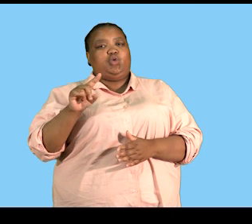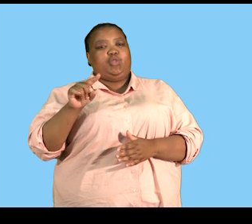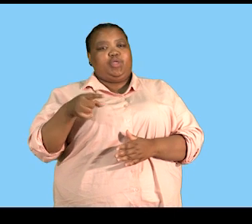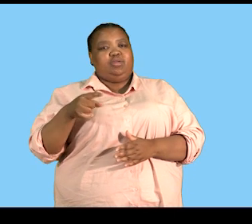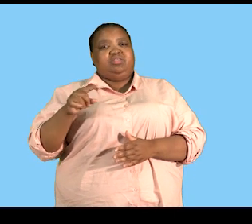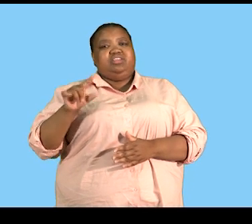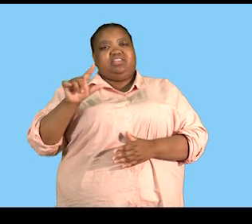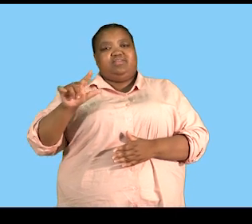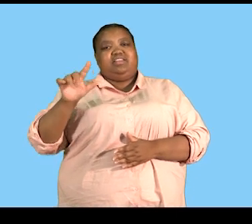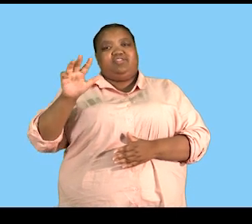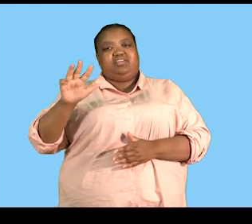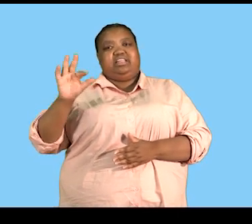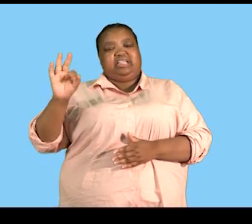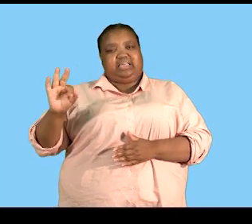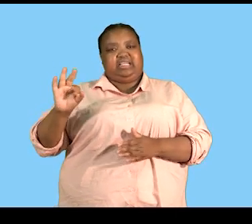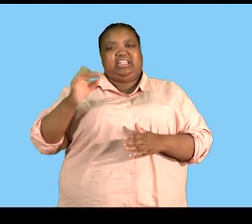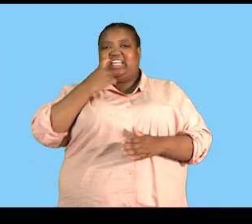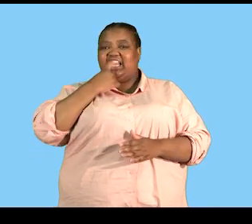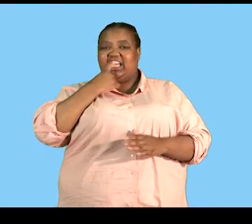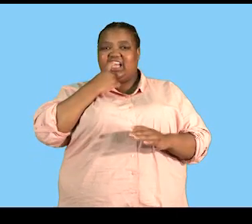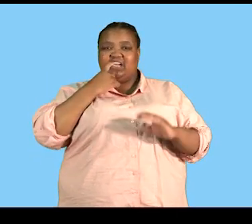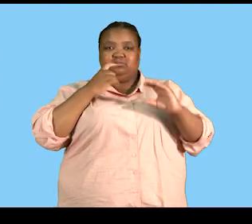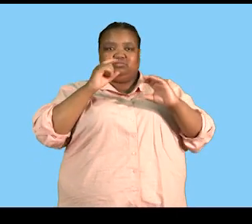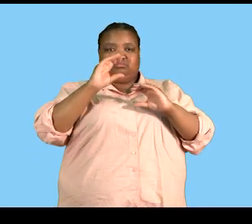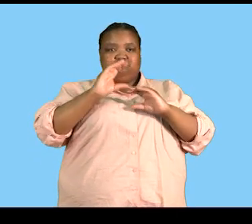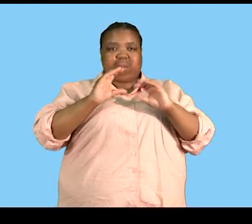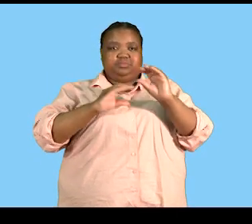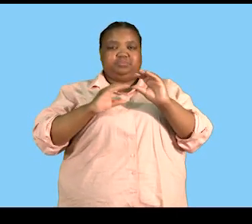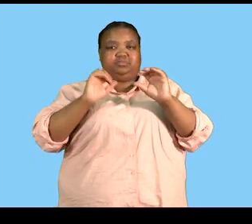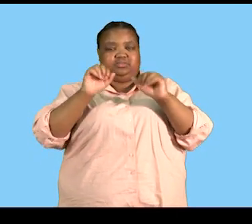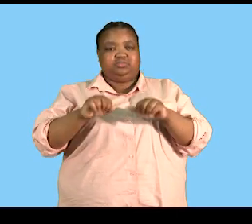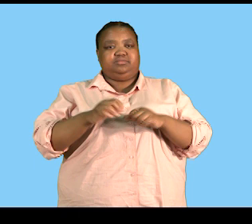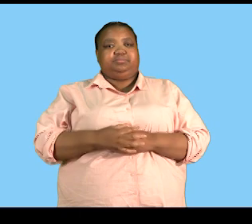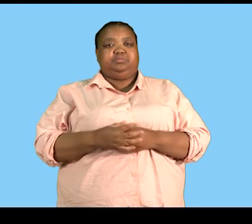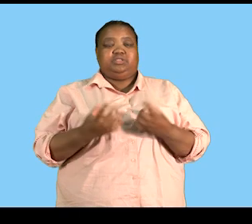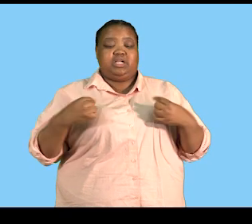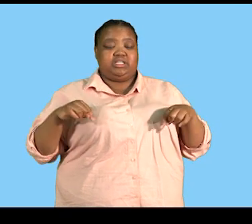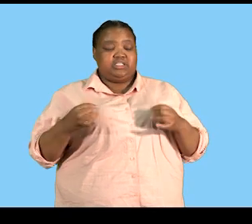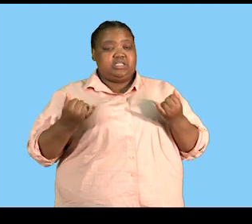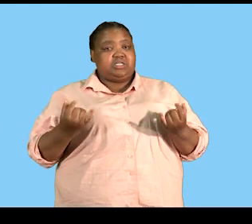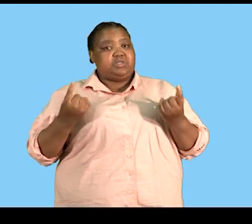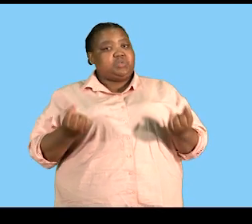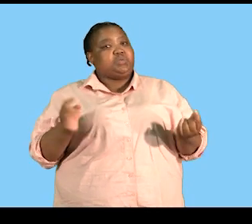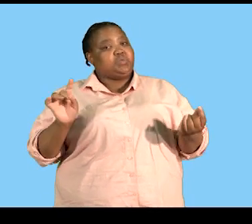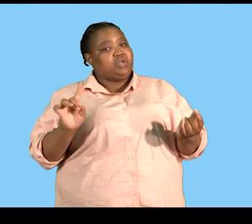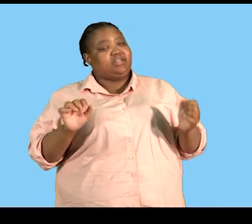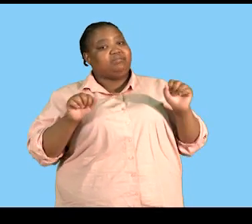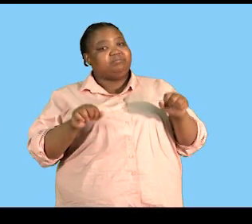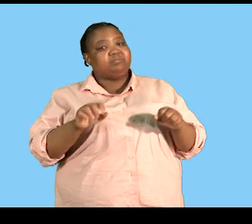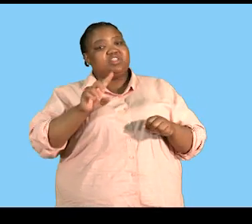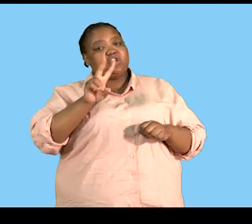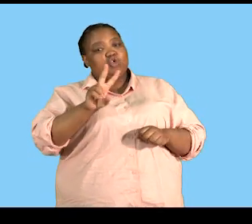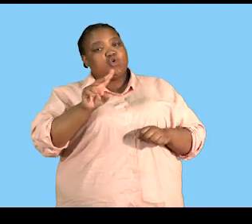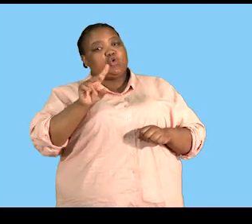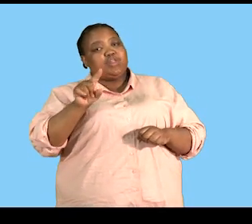2,793 bricks. So now what we need to do is we need to say, well, okay,